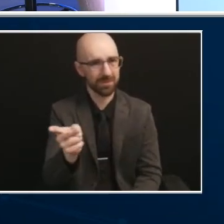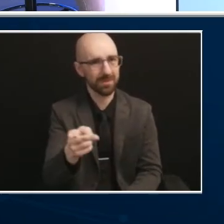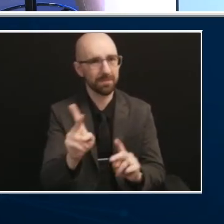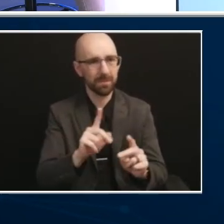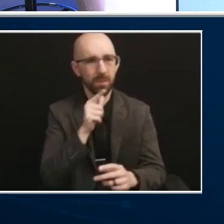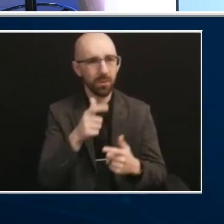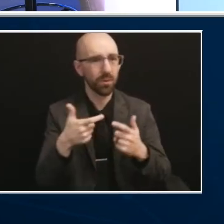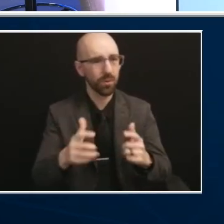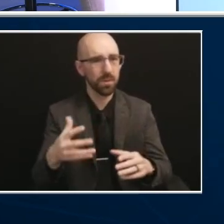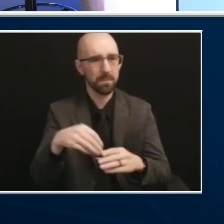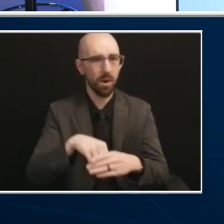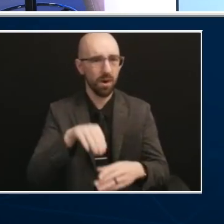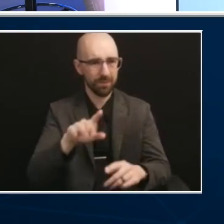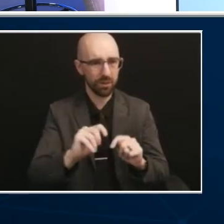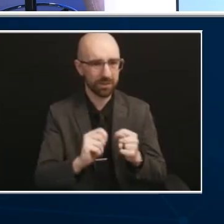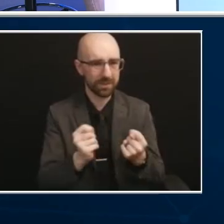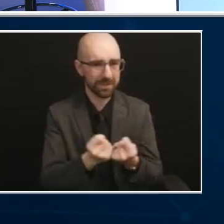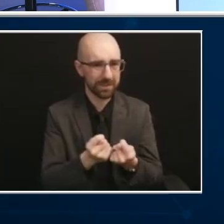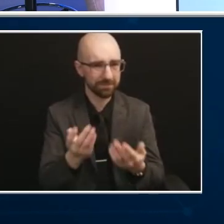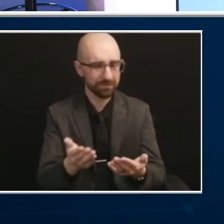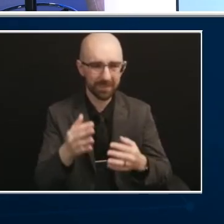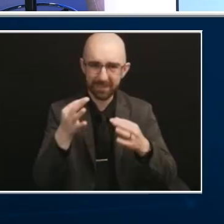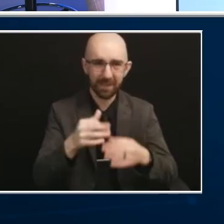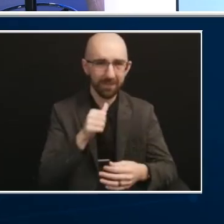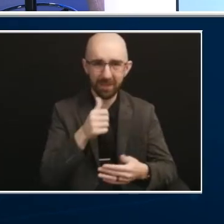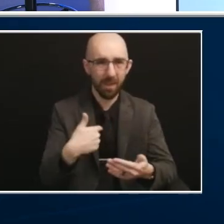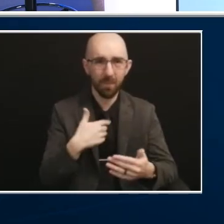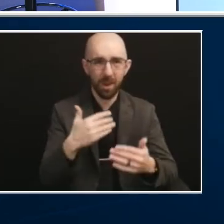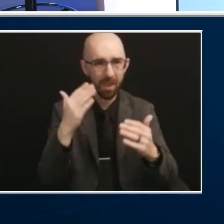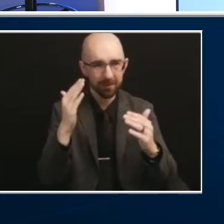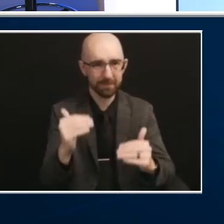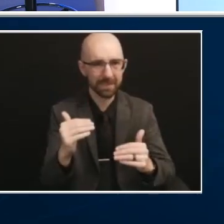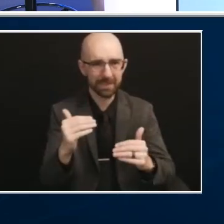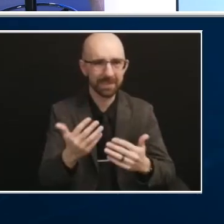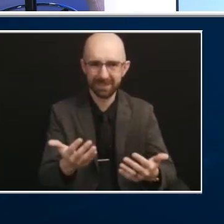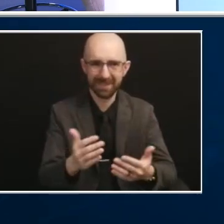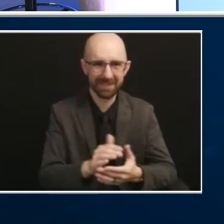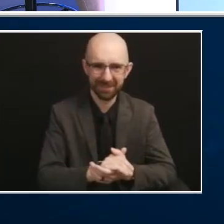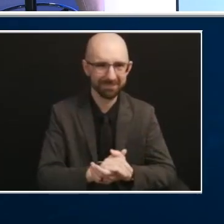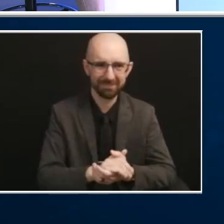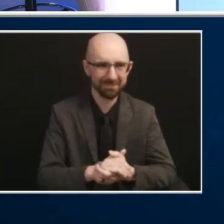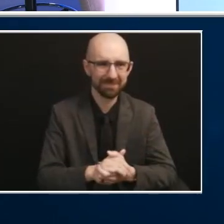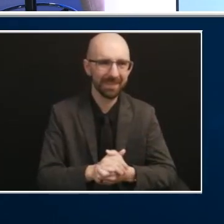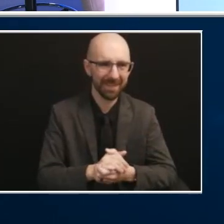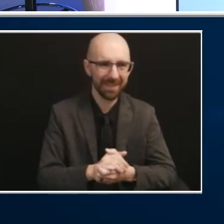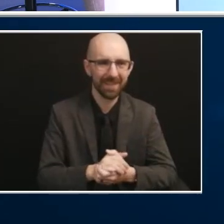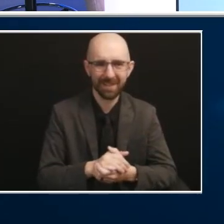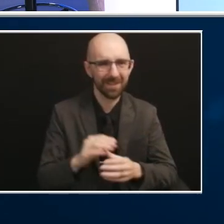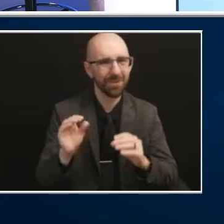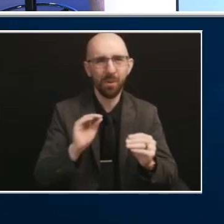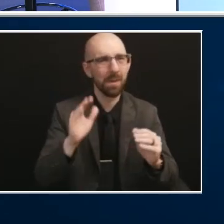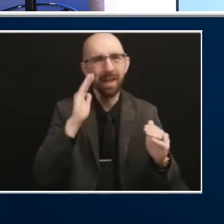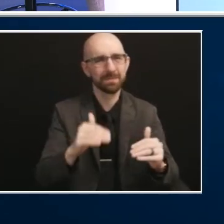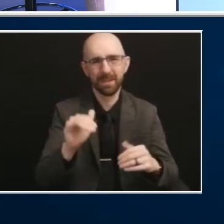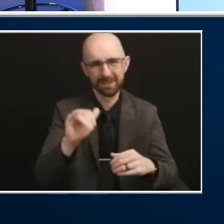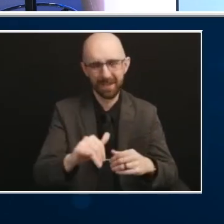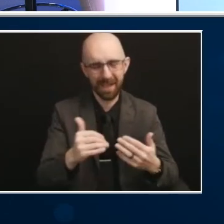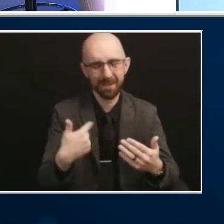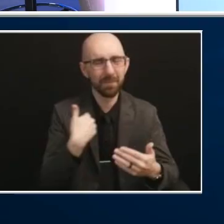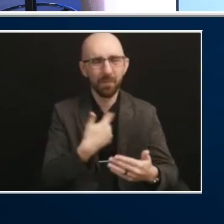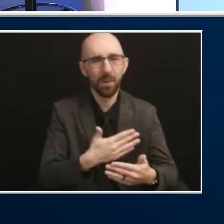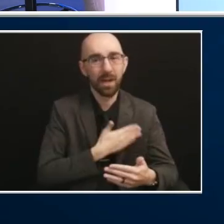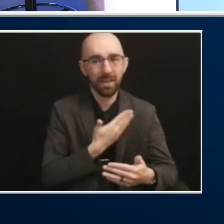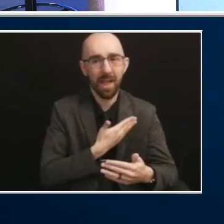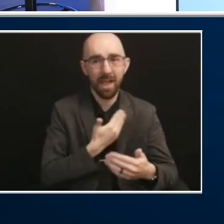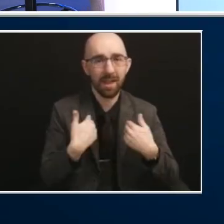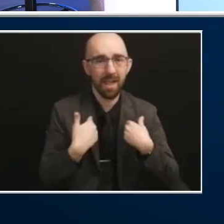of your team? Definitely not what I expected to be happening right now. No one expects that. We're so glad, though, to have you and